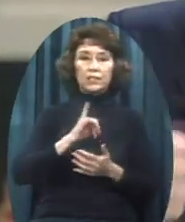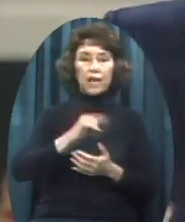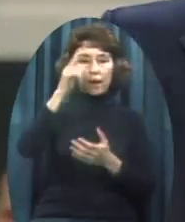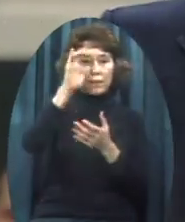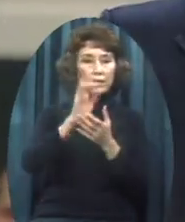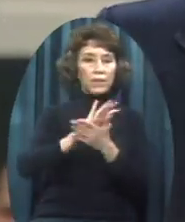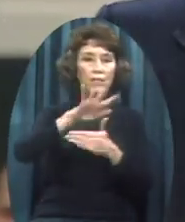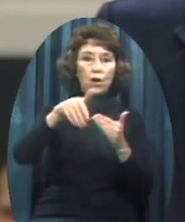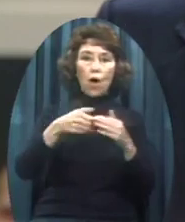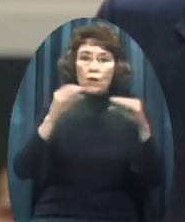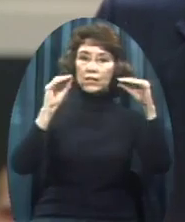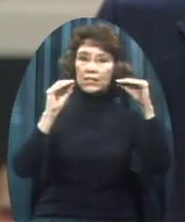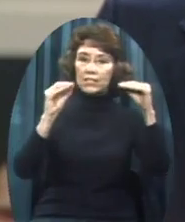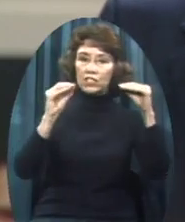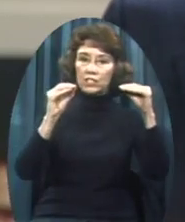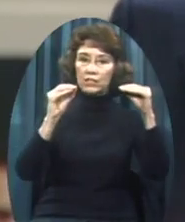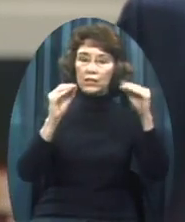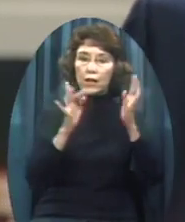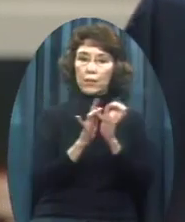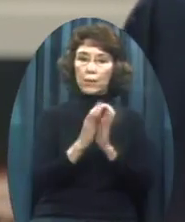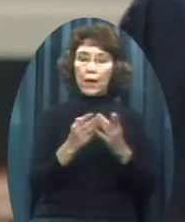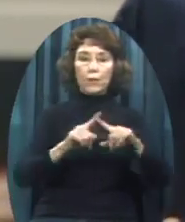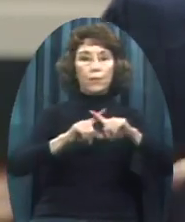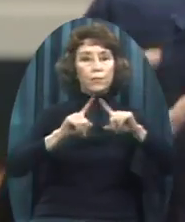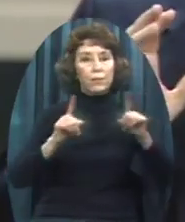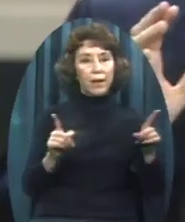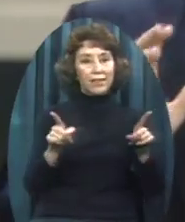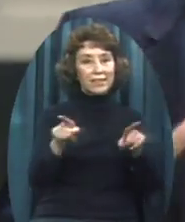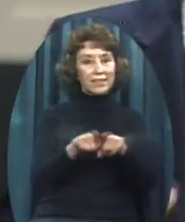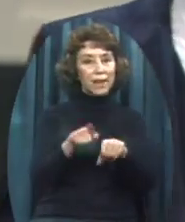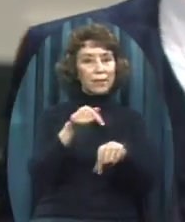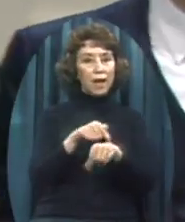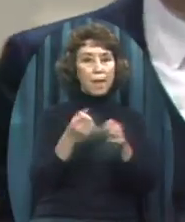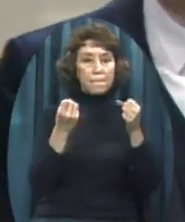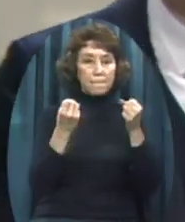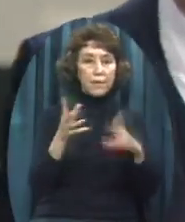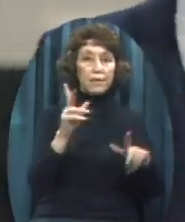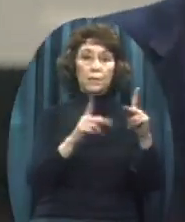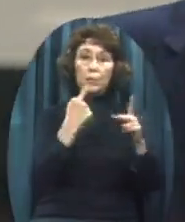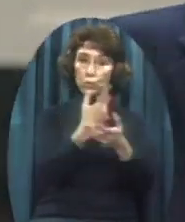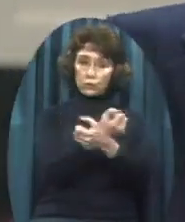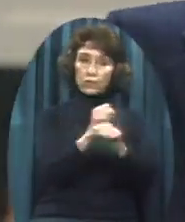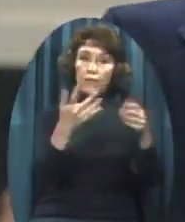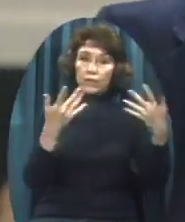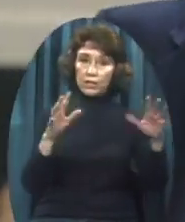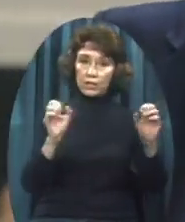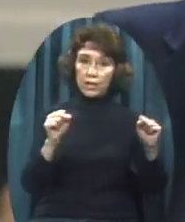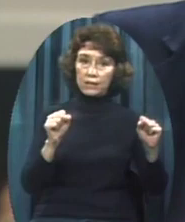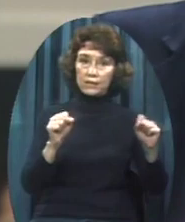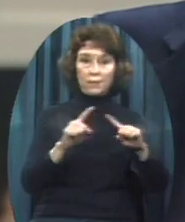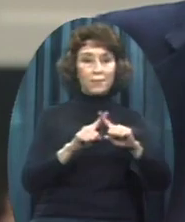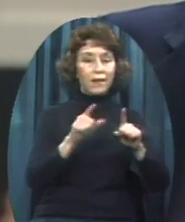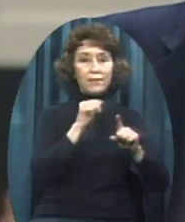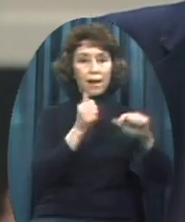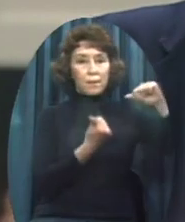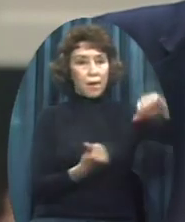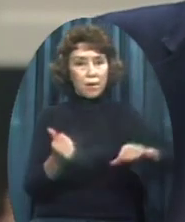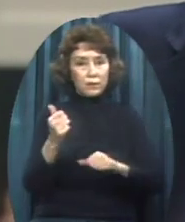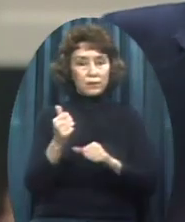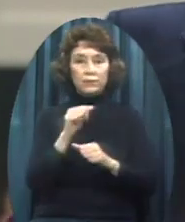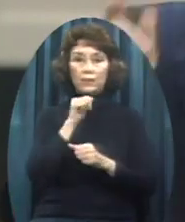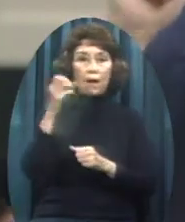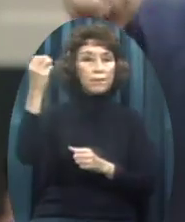traditional Christianity. At the same time, there are a lot of people who know the Lord Jesus who are not Baptist or